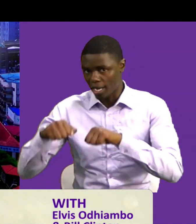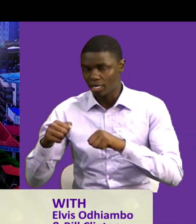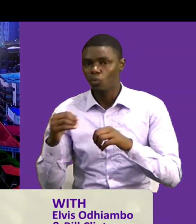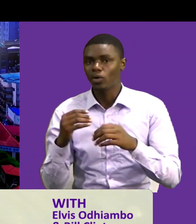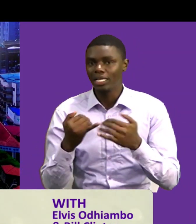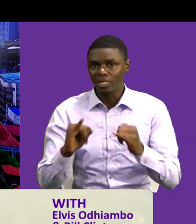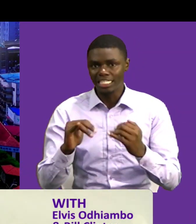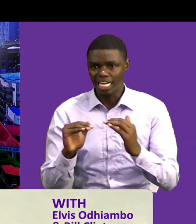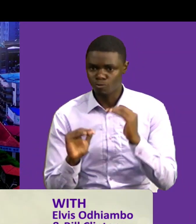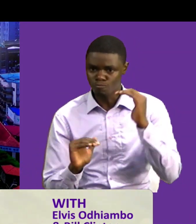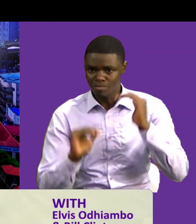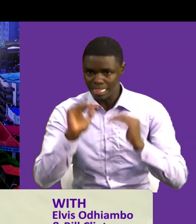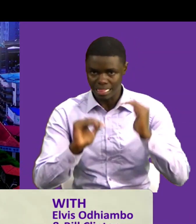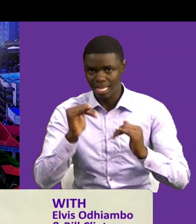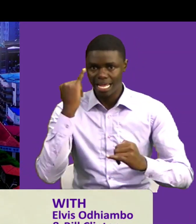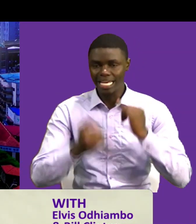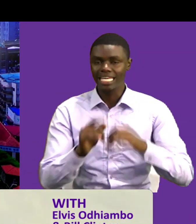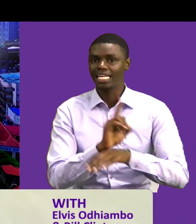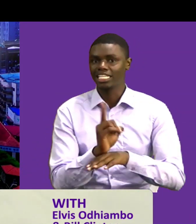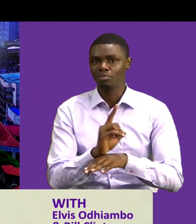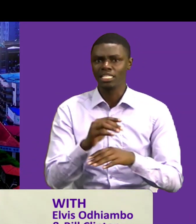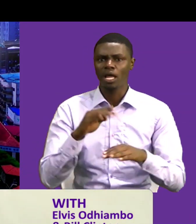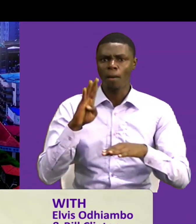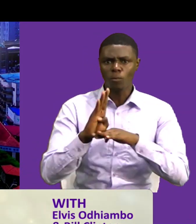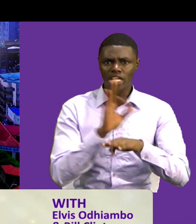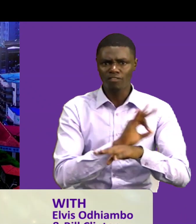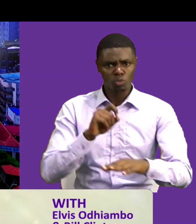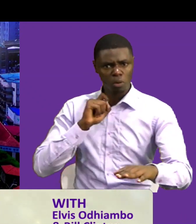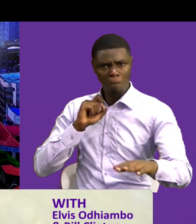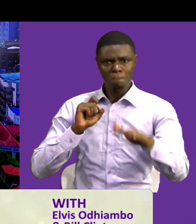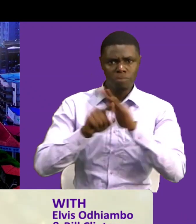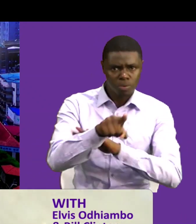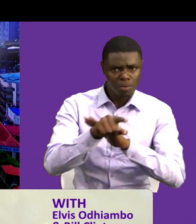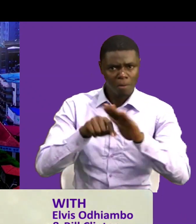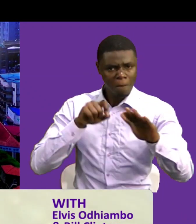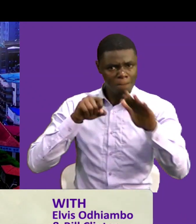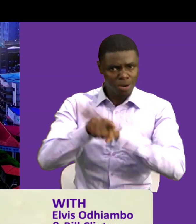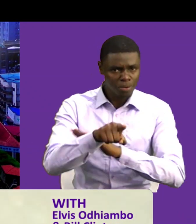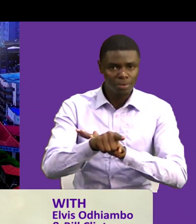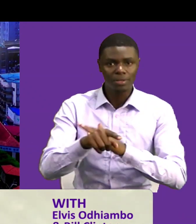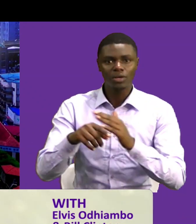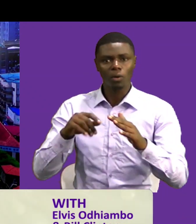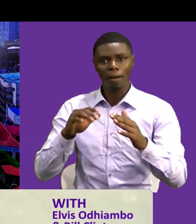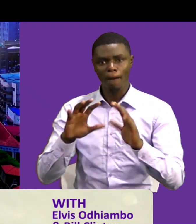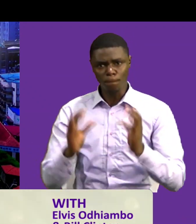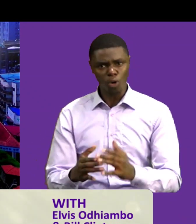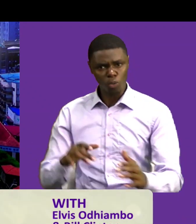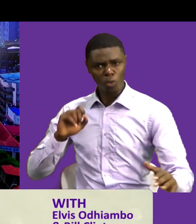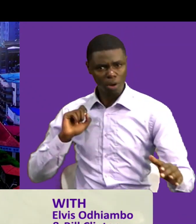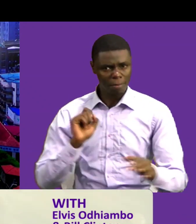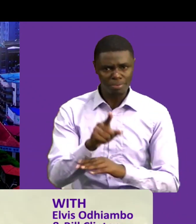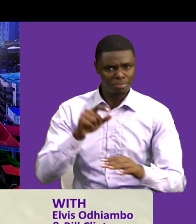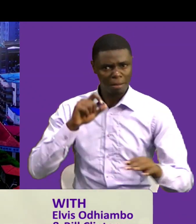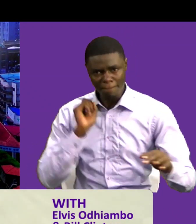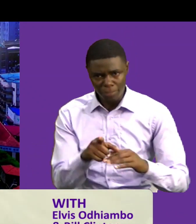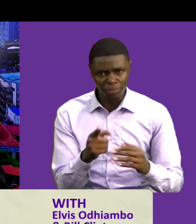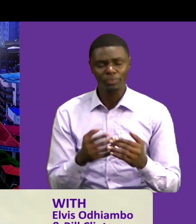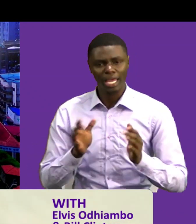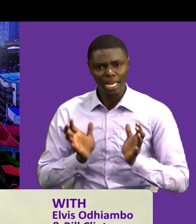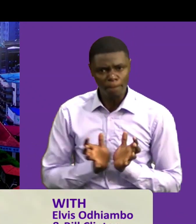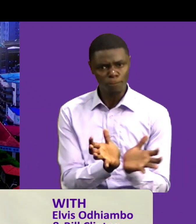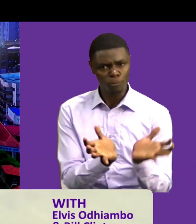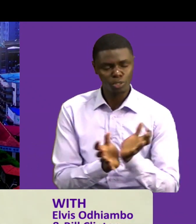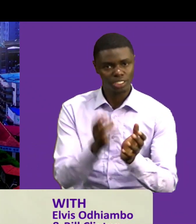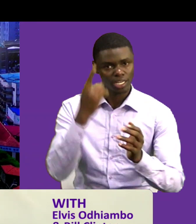last minute, because Burkina Faso are firing the balls. Burkina Faso were just